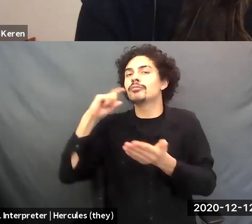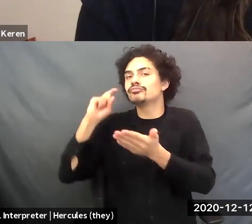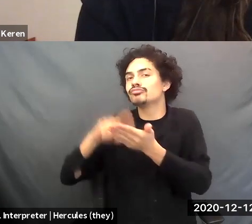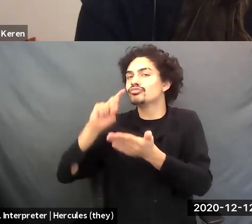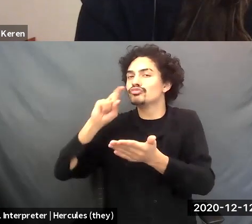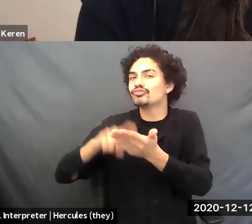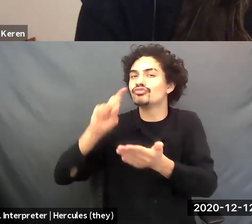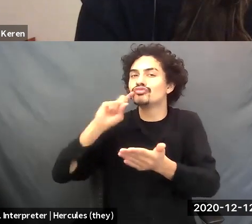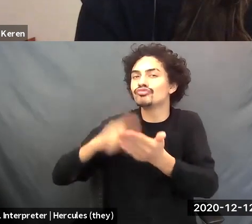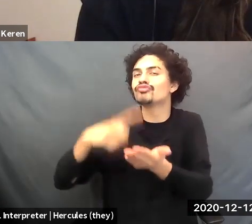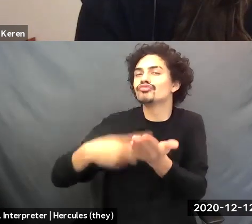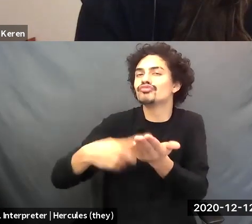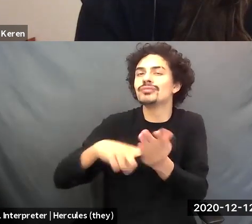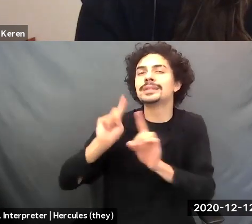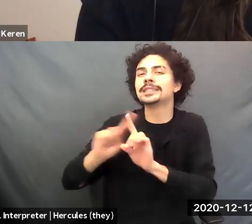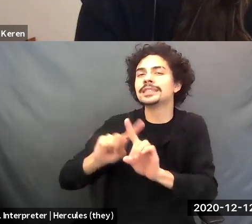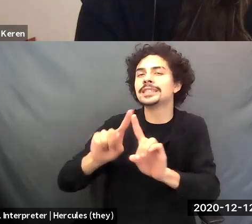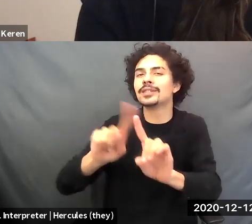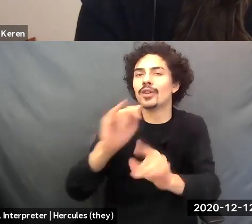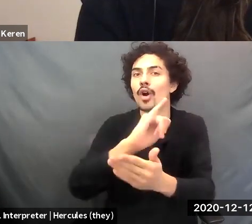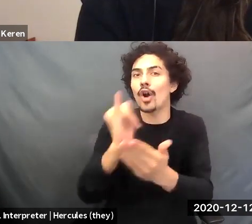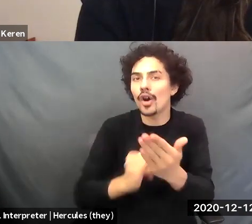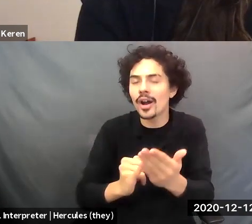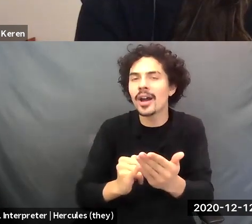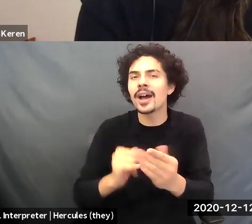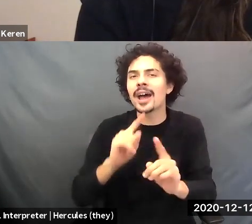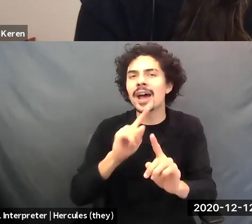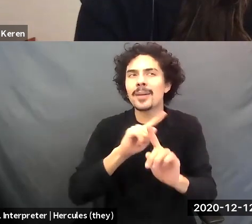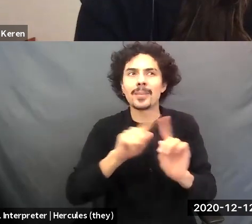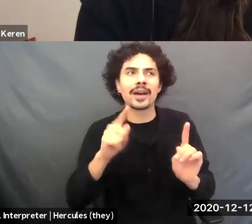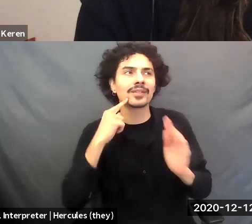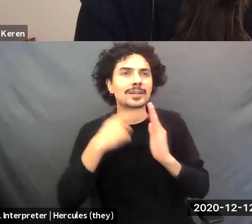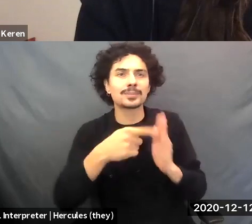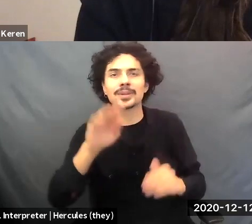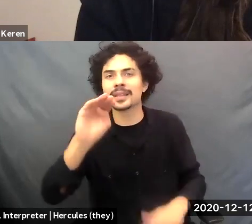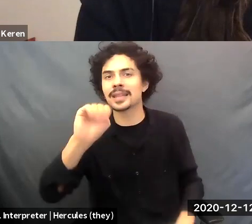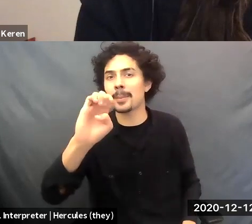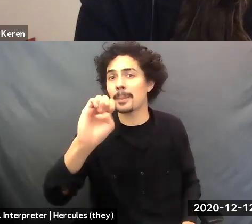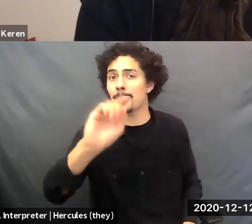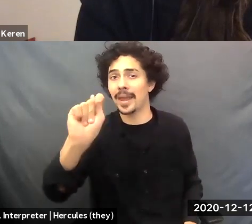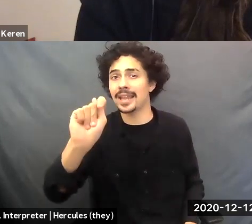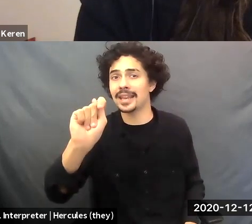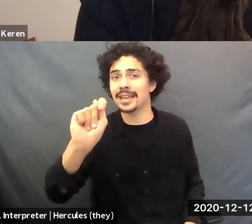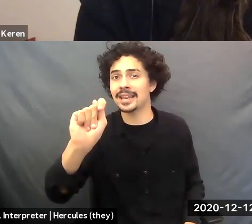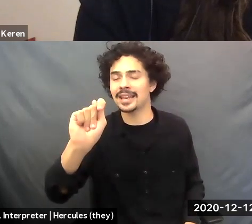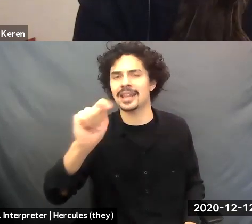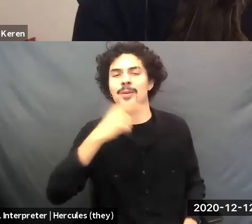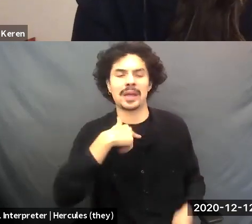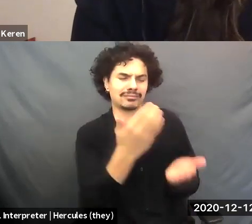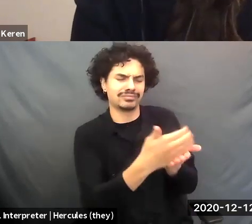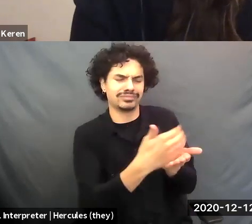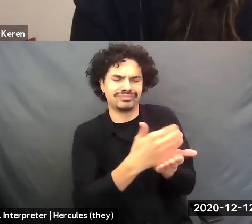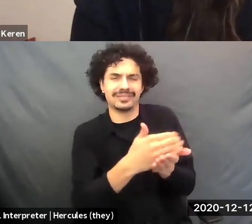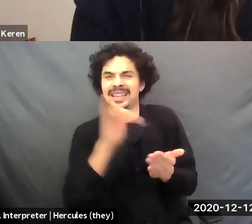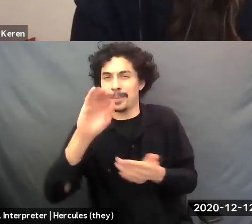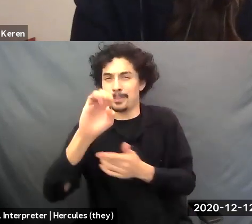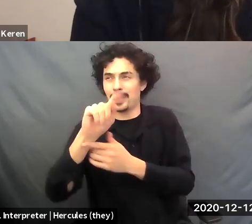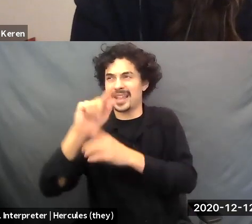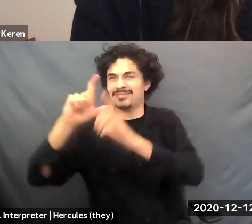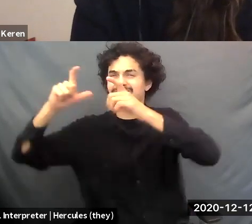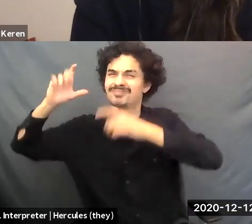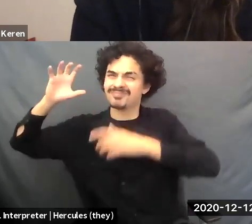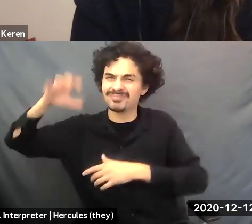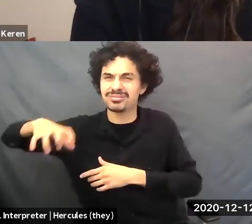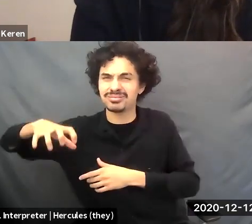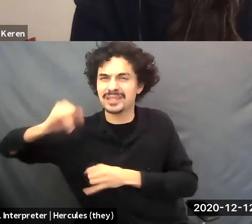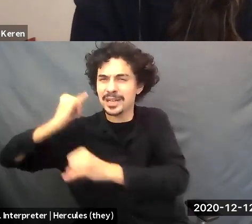intervention. Like, what does it mean for a collecting institution like the Met that owns lots of Native American artifacts and artwork to have a